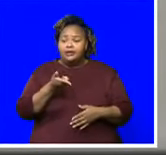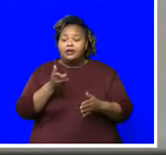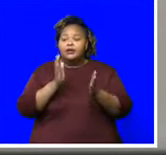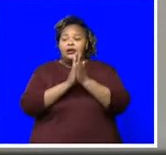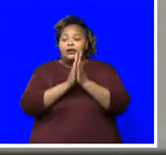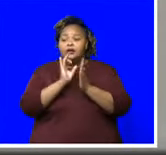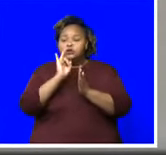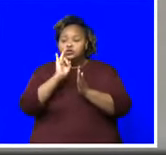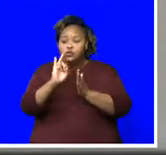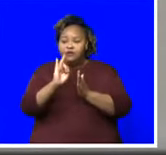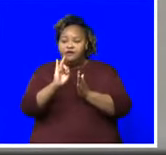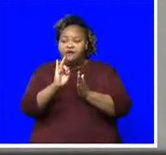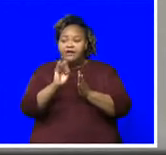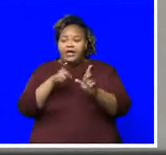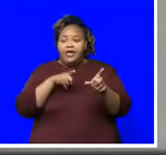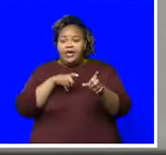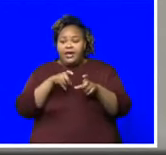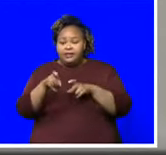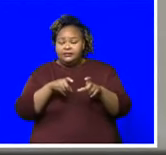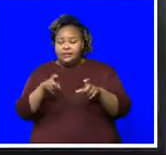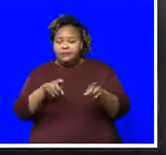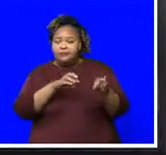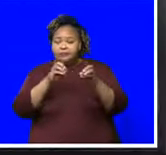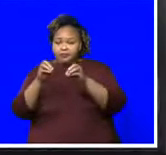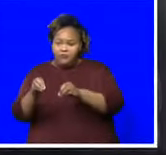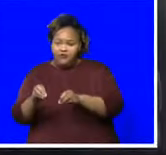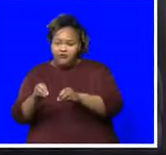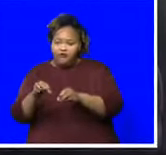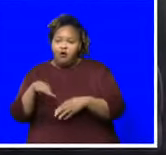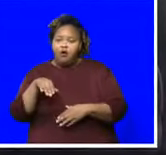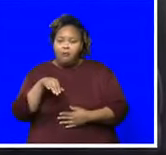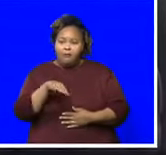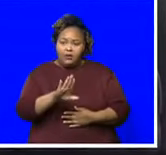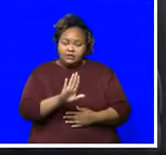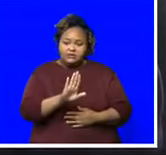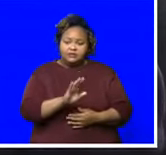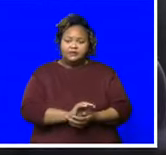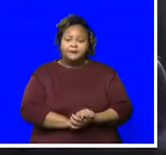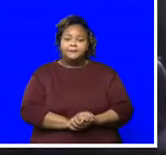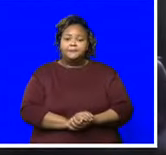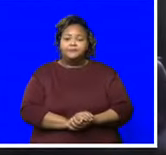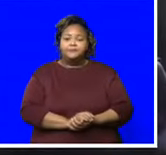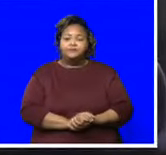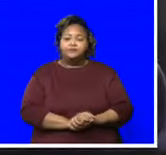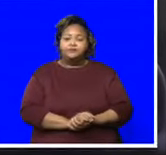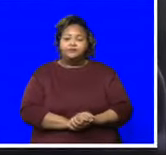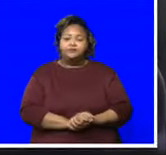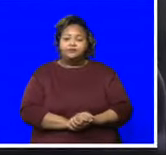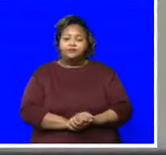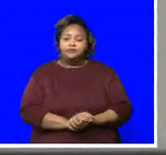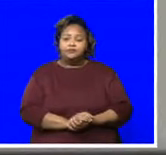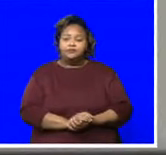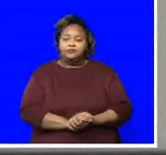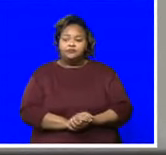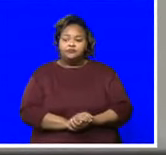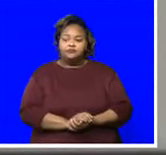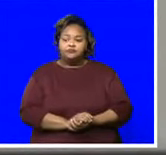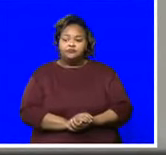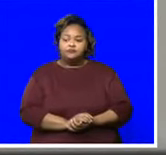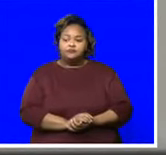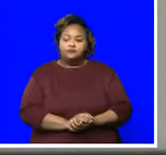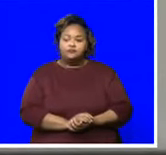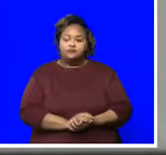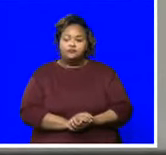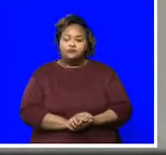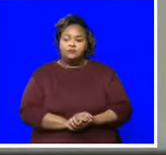the government-to-government protocol is insinuated for this purpose. Following